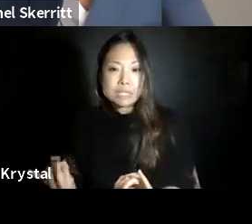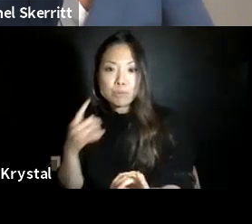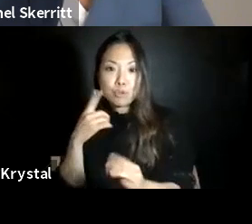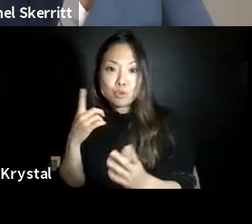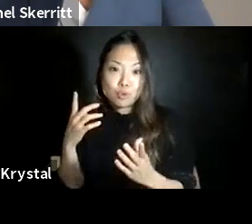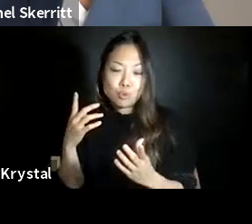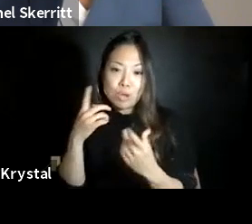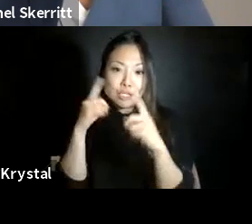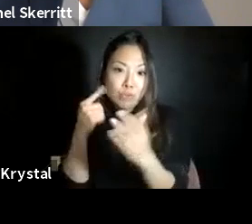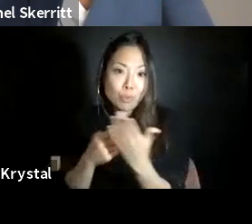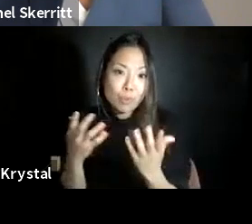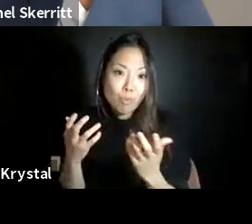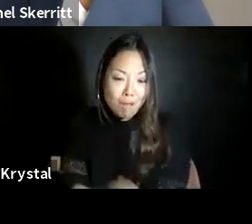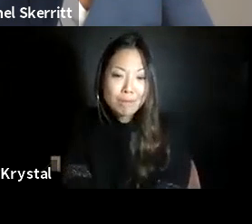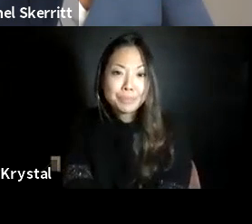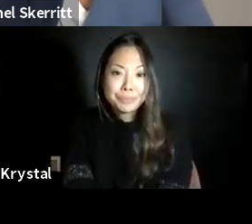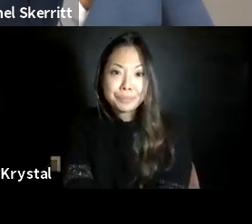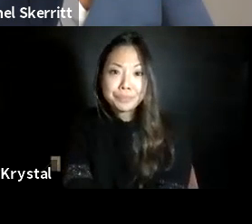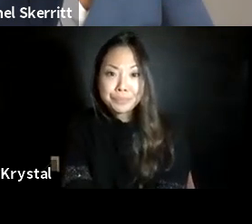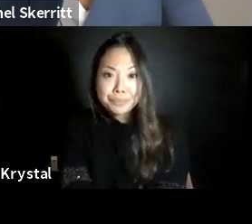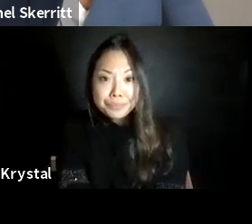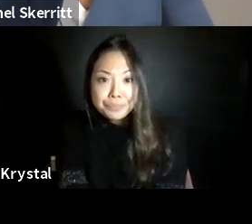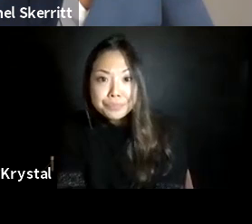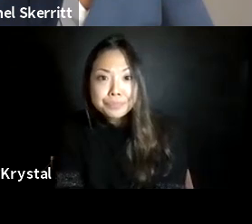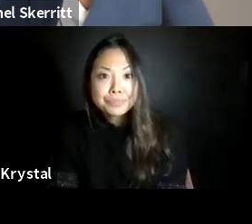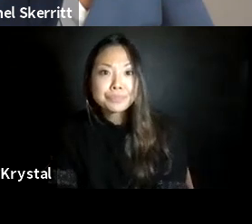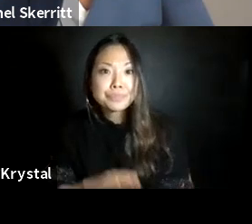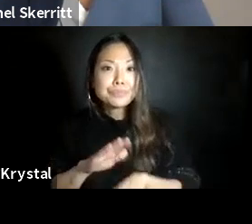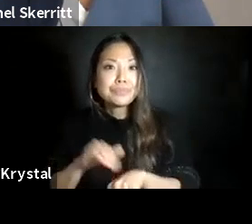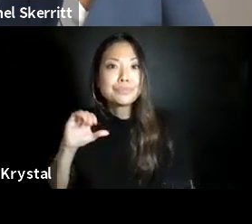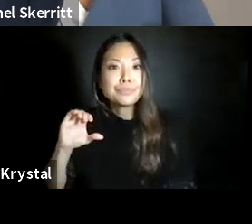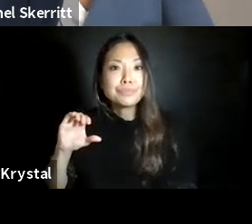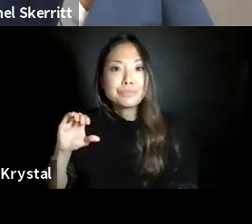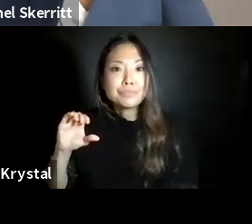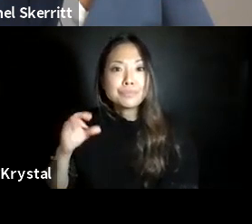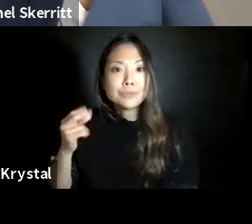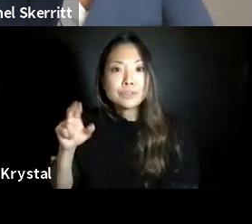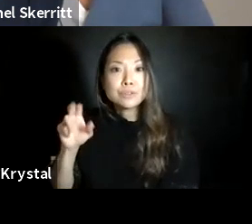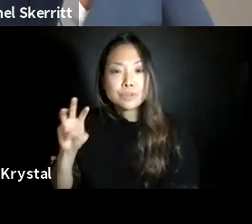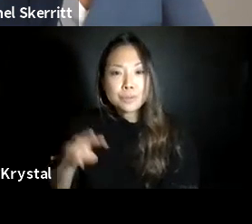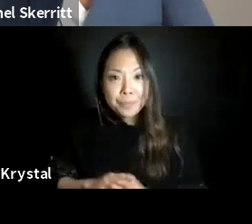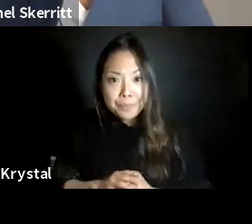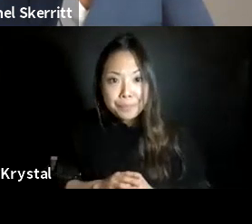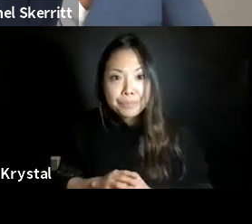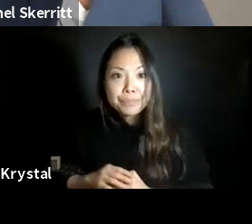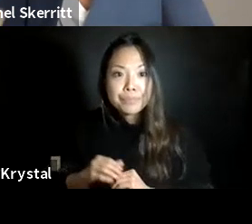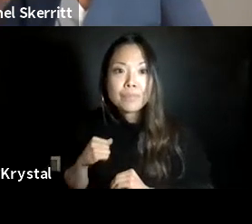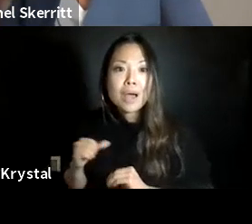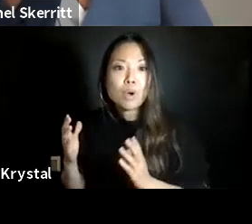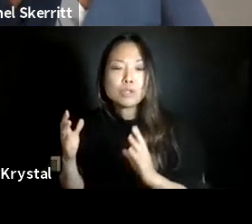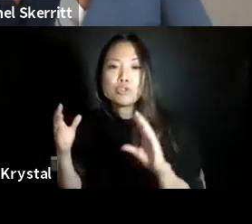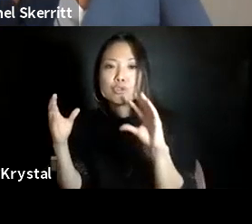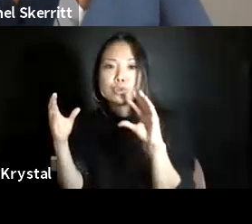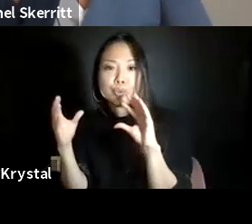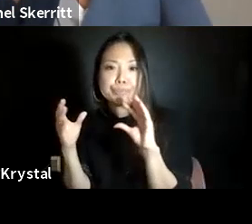Mr. Chernow? Thank you. I would just like to quickly go back to the point that Mr. Acevedo was raising.